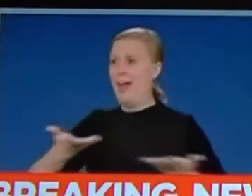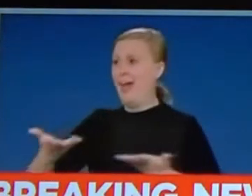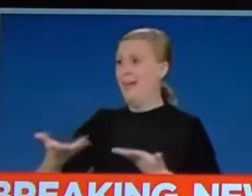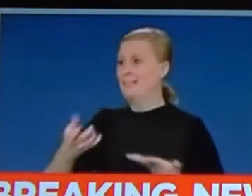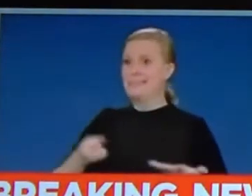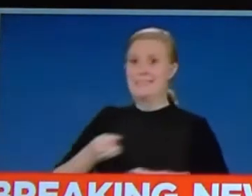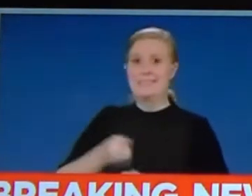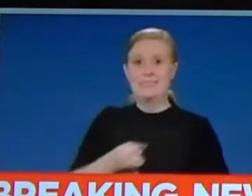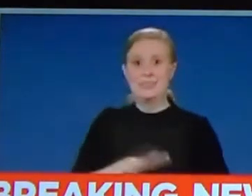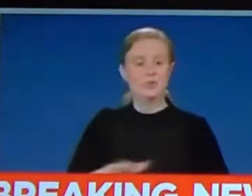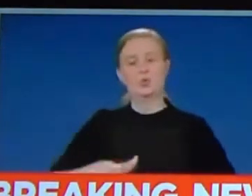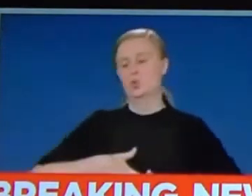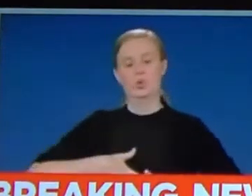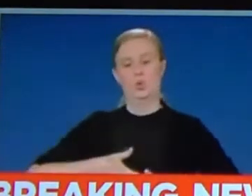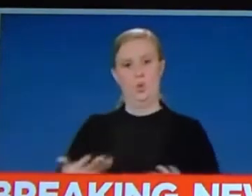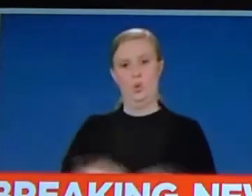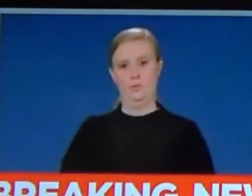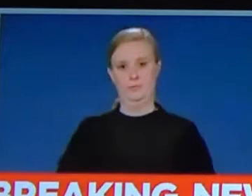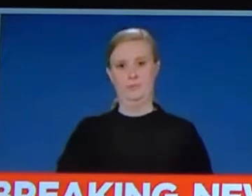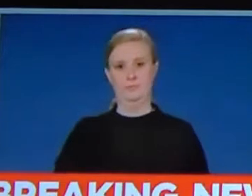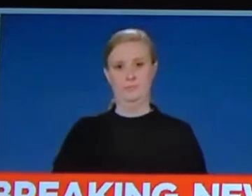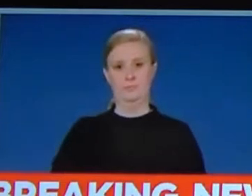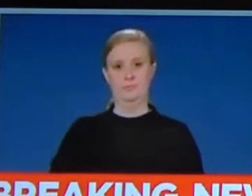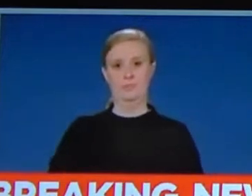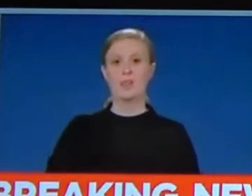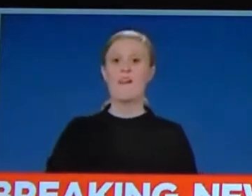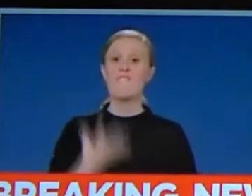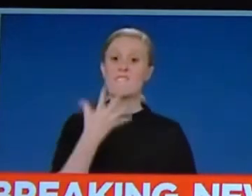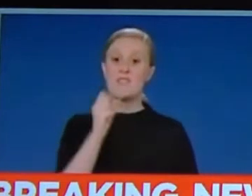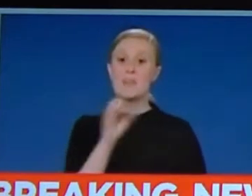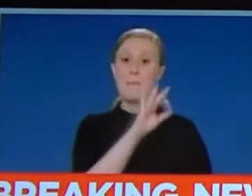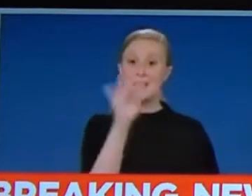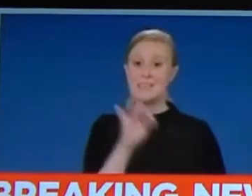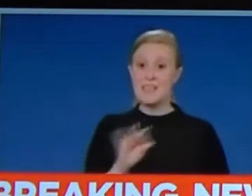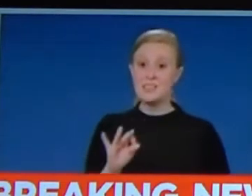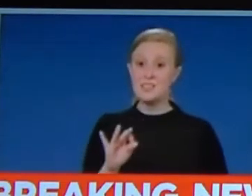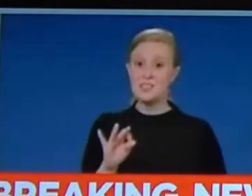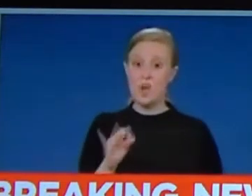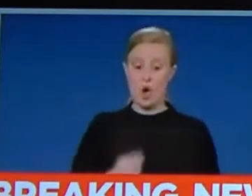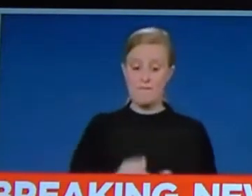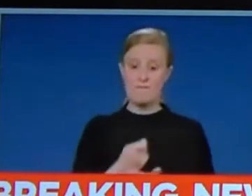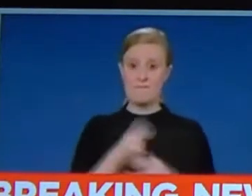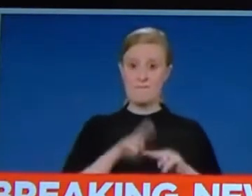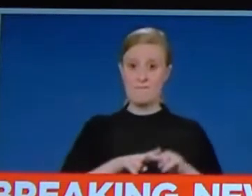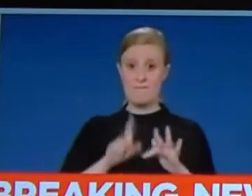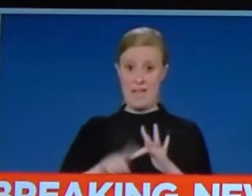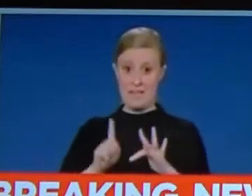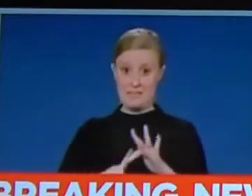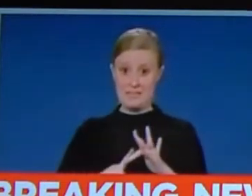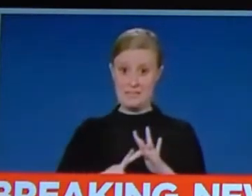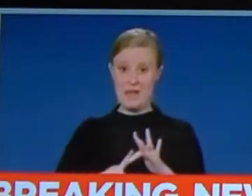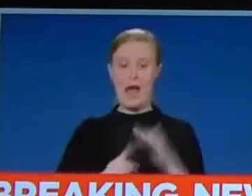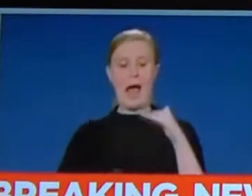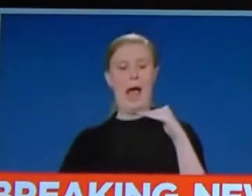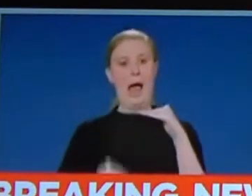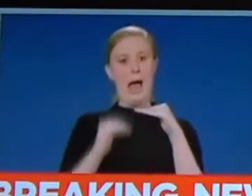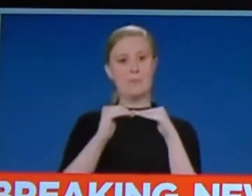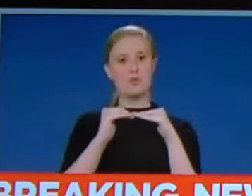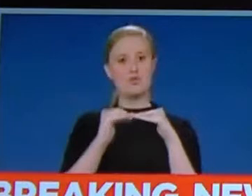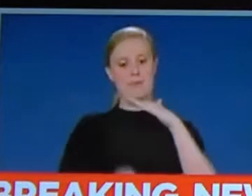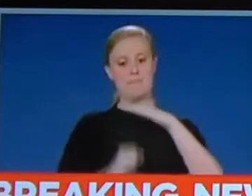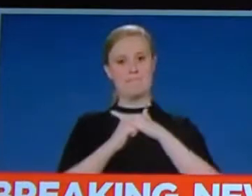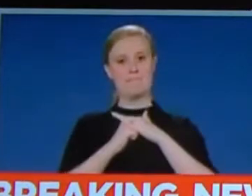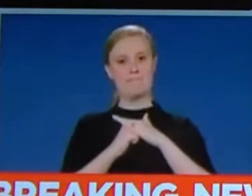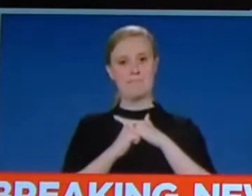look at what 50% of the fees up to the rate cap were in the fortnight before 2nd of